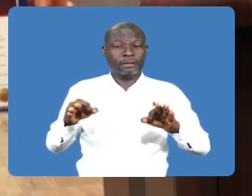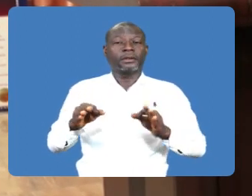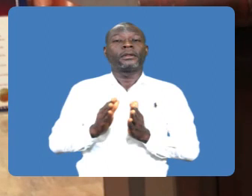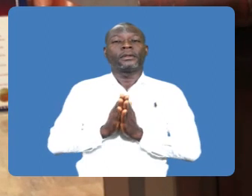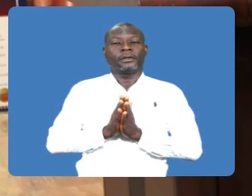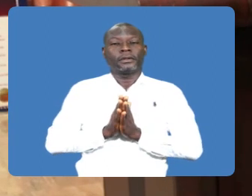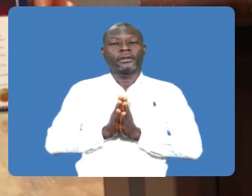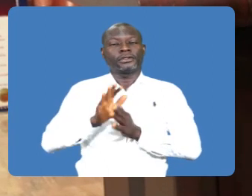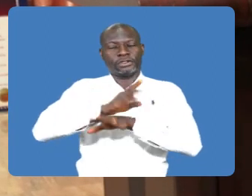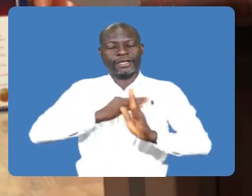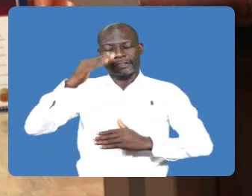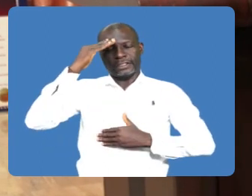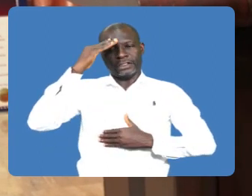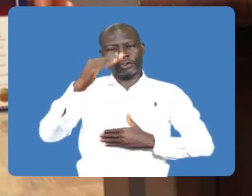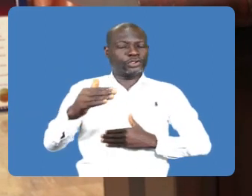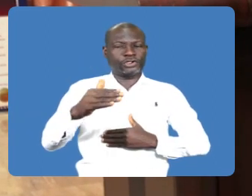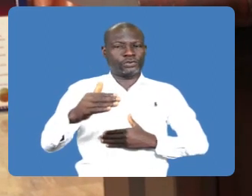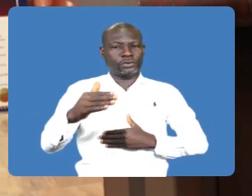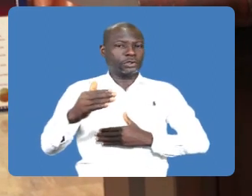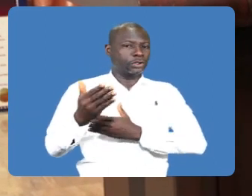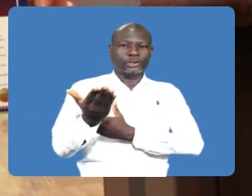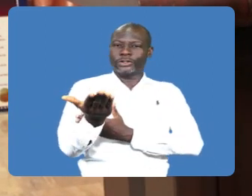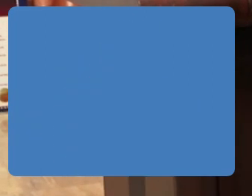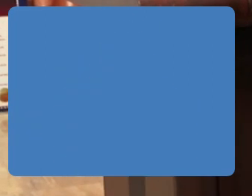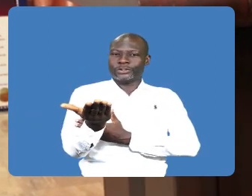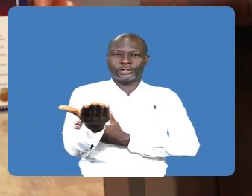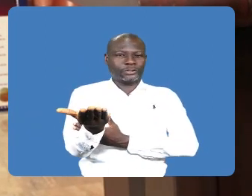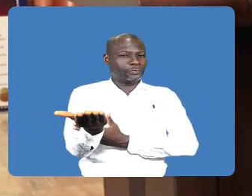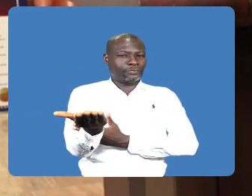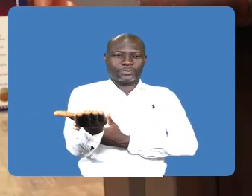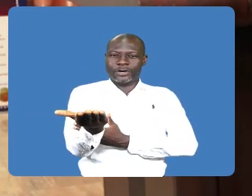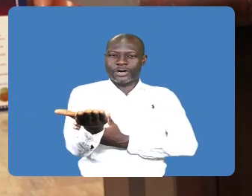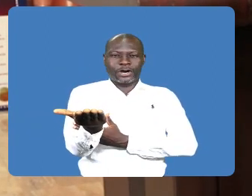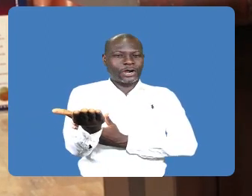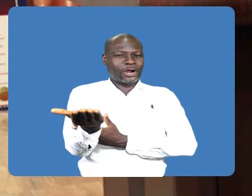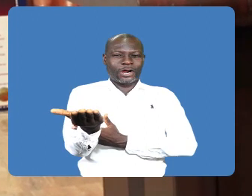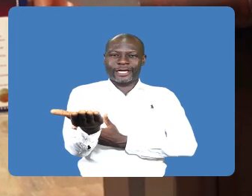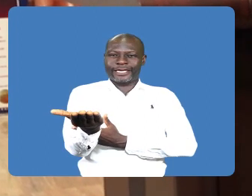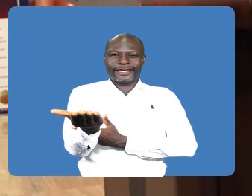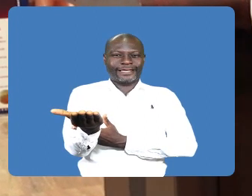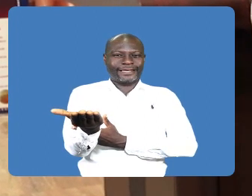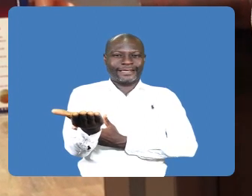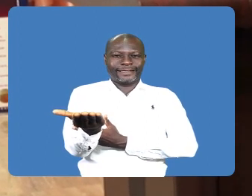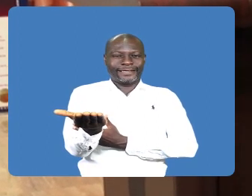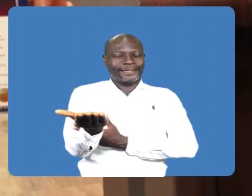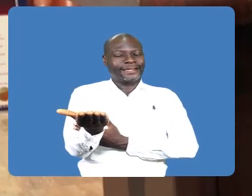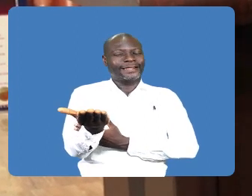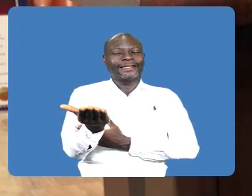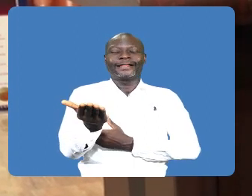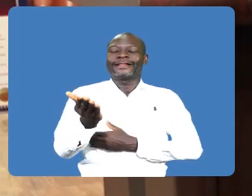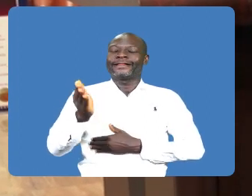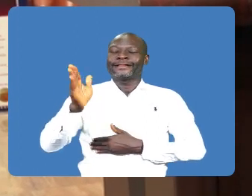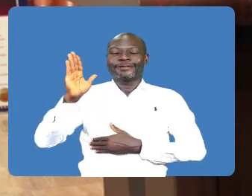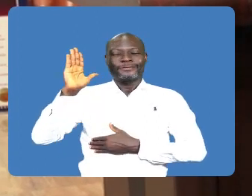a year at the share. The churches of Christ salute you, and good morning,